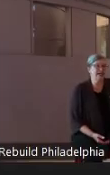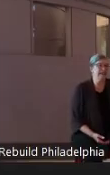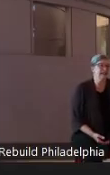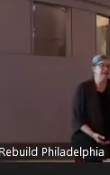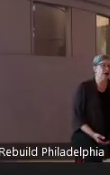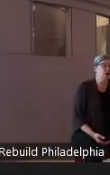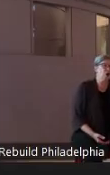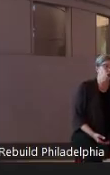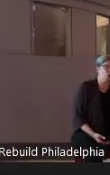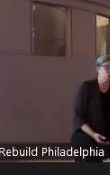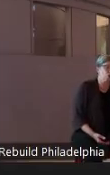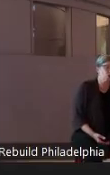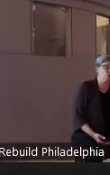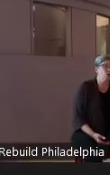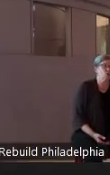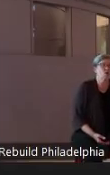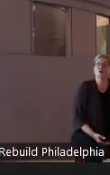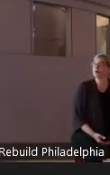Demario Walker-Brown.